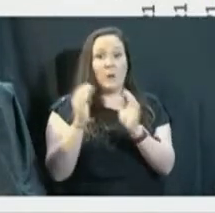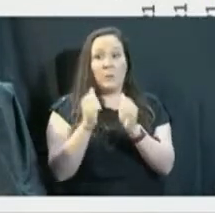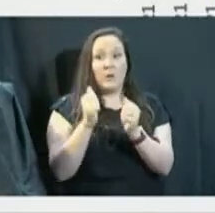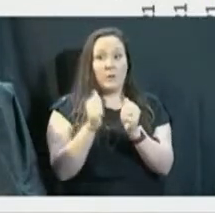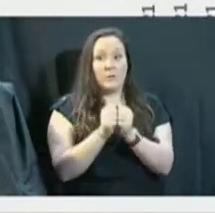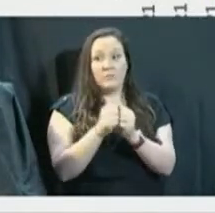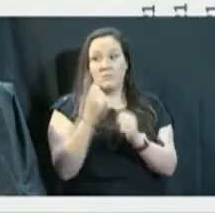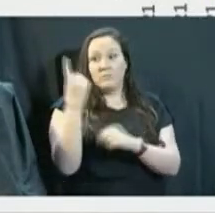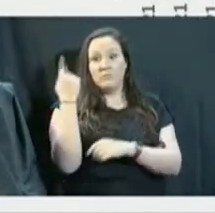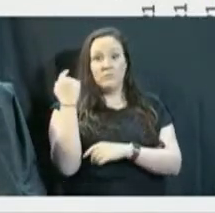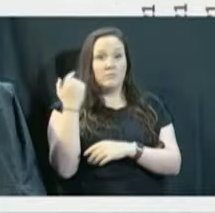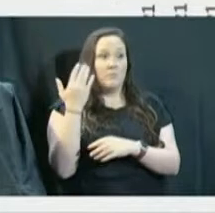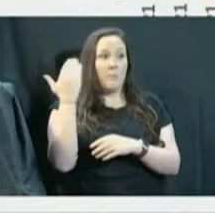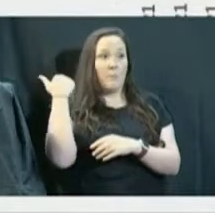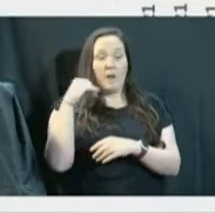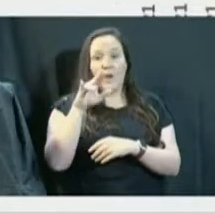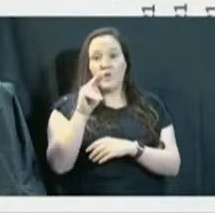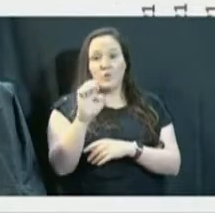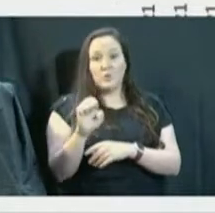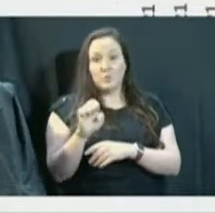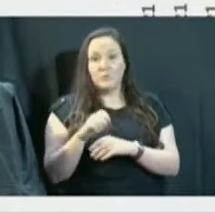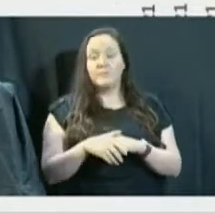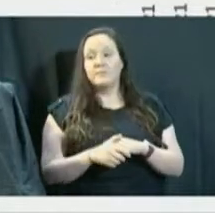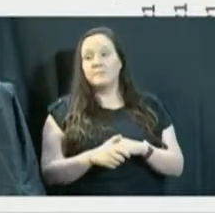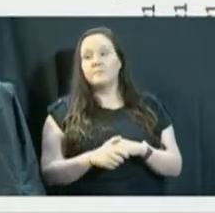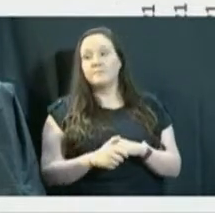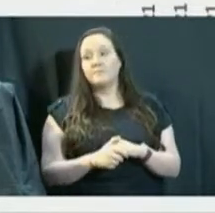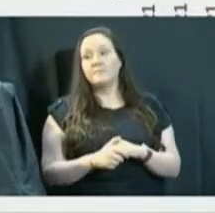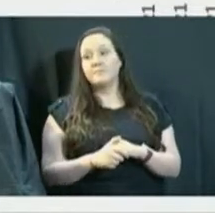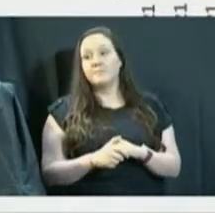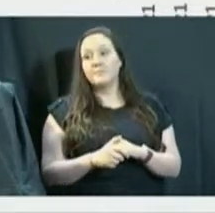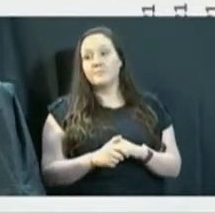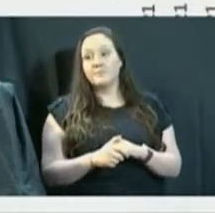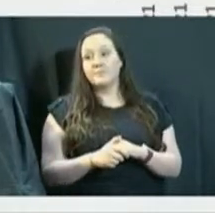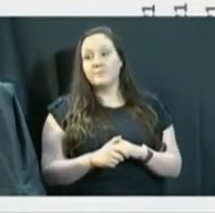back in June, which is the last time we met.